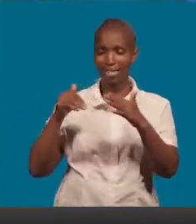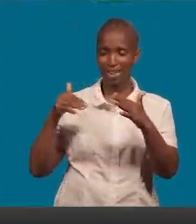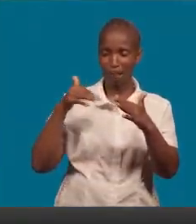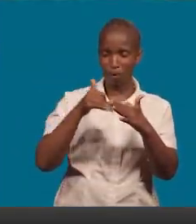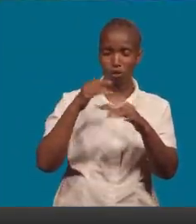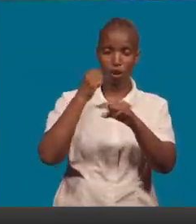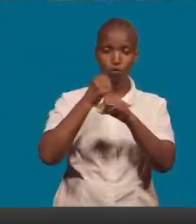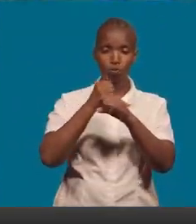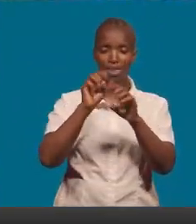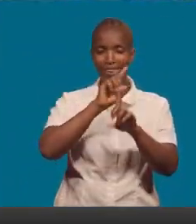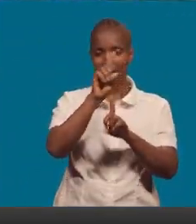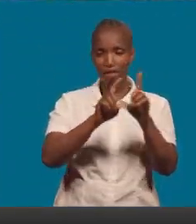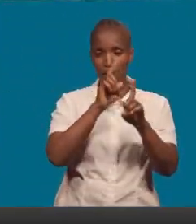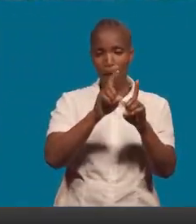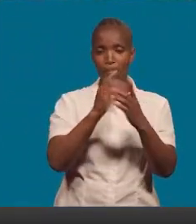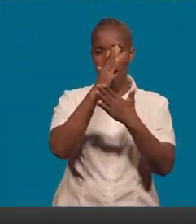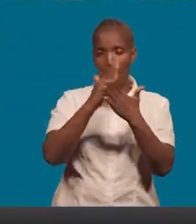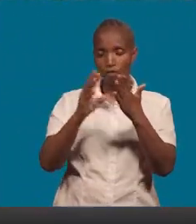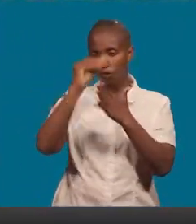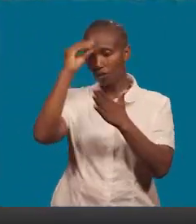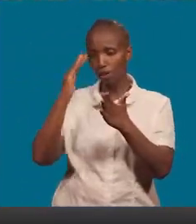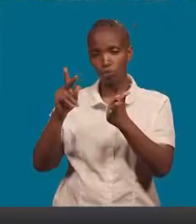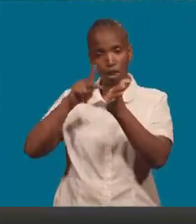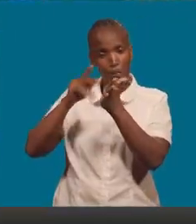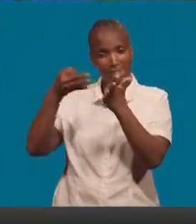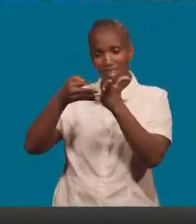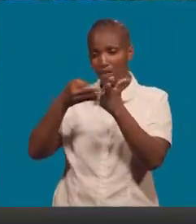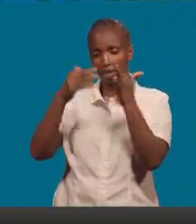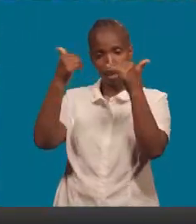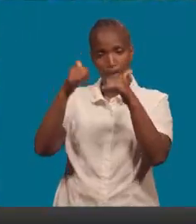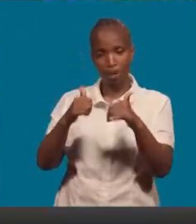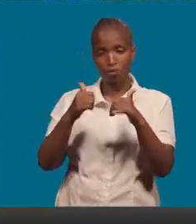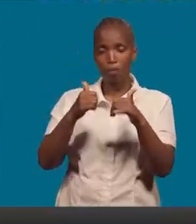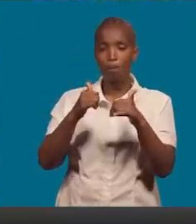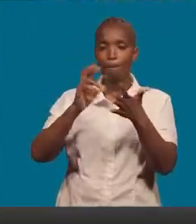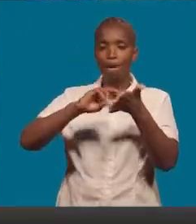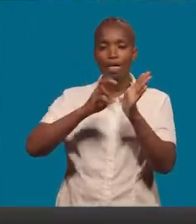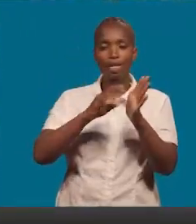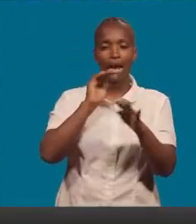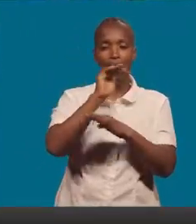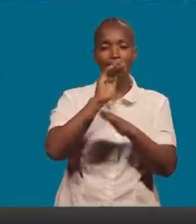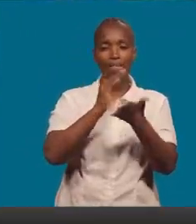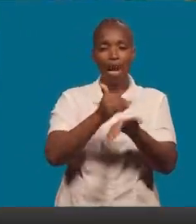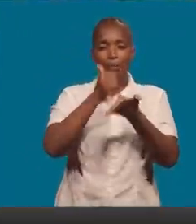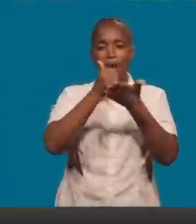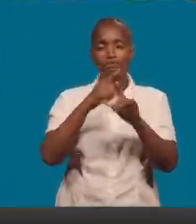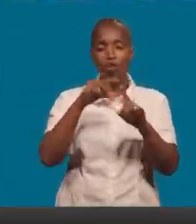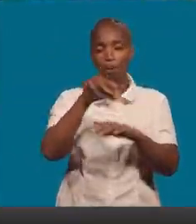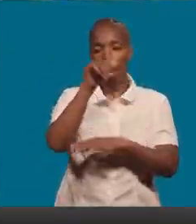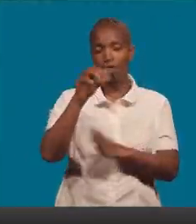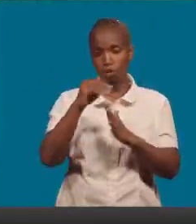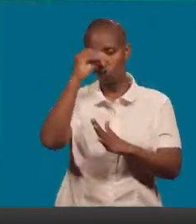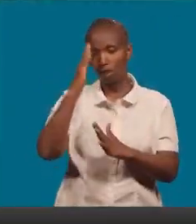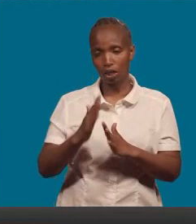kuwa wanakaribia kufanya mtihani, na baadhi ya wanafunzi hawajalipa karo na kuwalazimu wenzao kuwachangia ndiposa wasikose kufanya